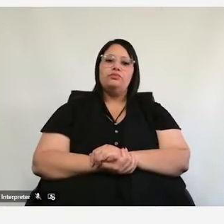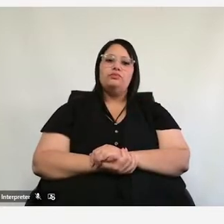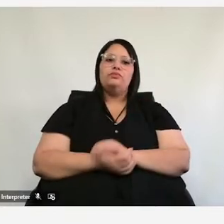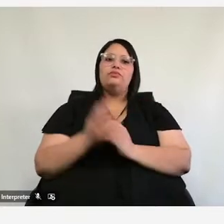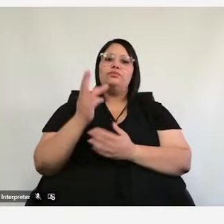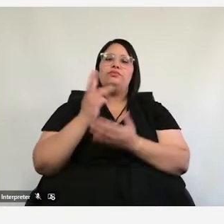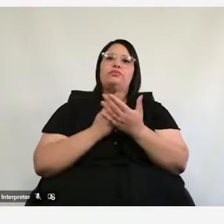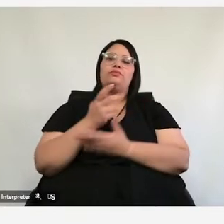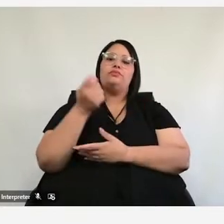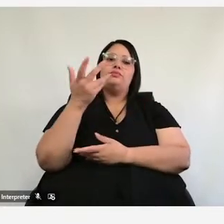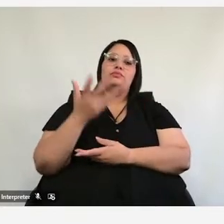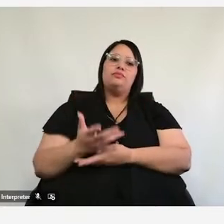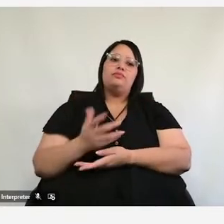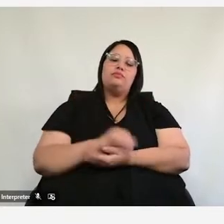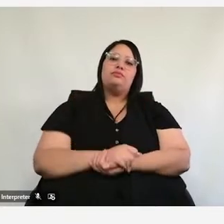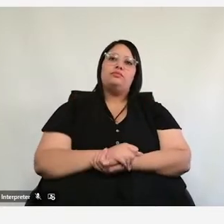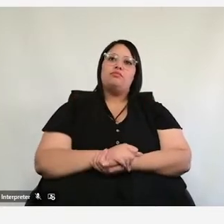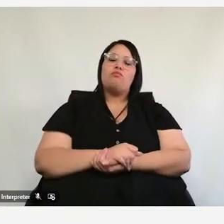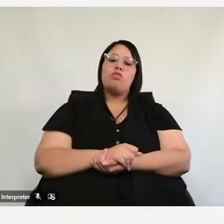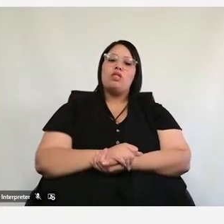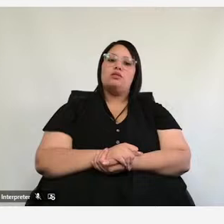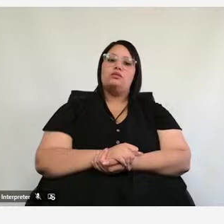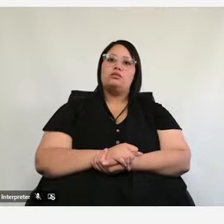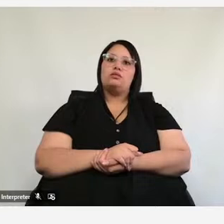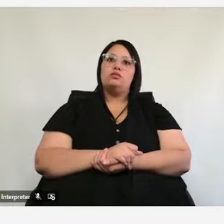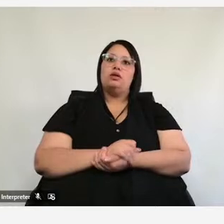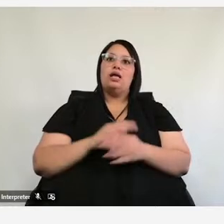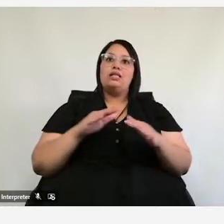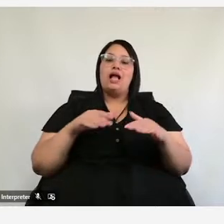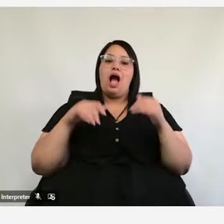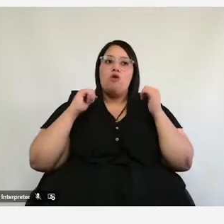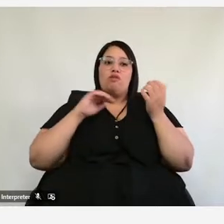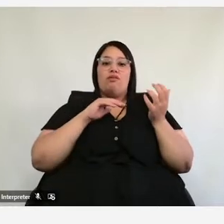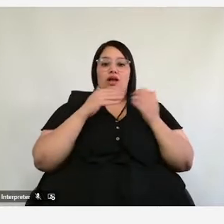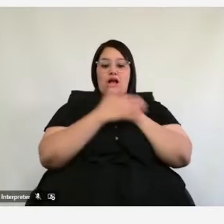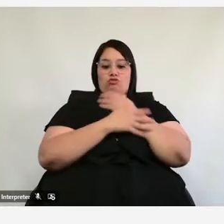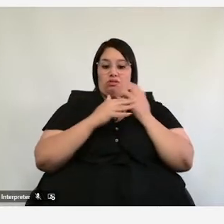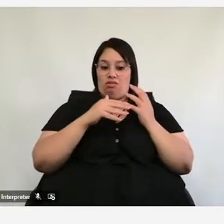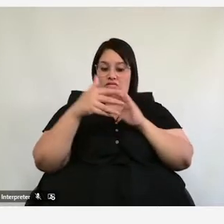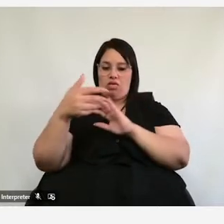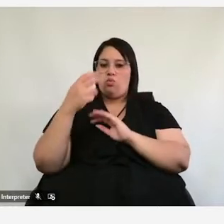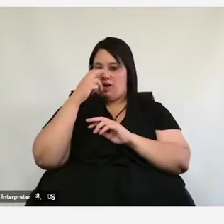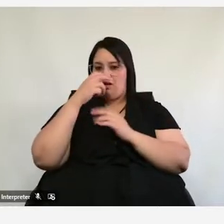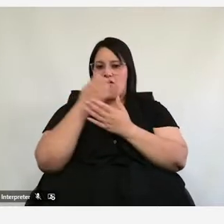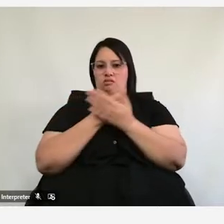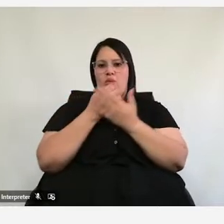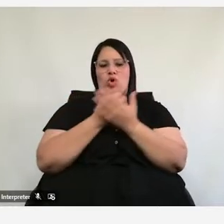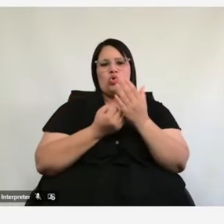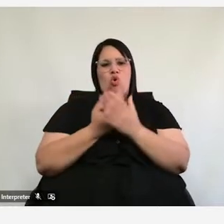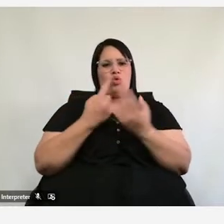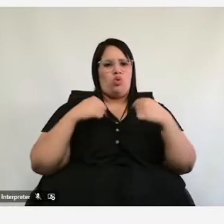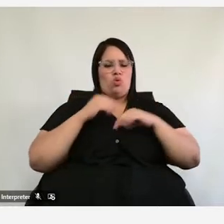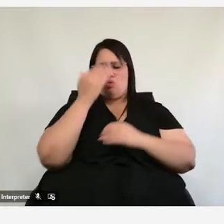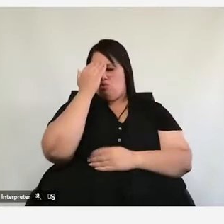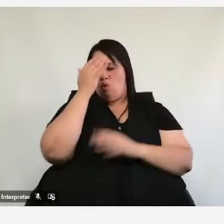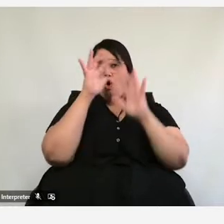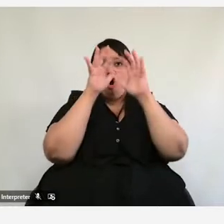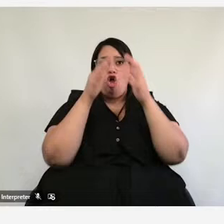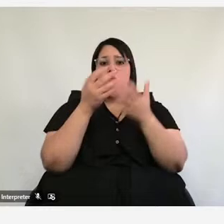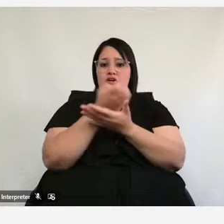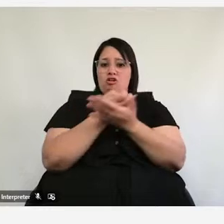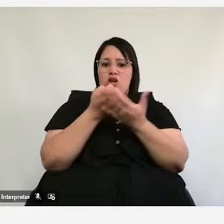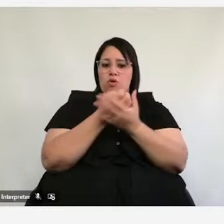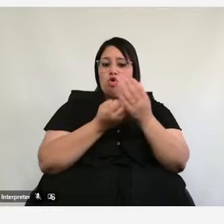Honourable Speaker, to get out of the mess the country is in, we need economic growth. We all know that. The global economy is set to grow